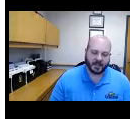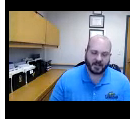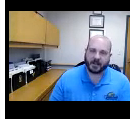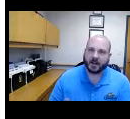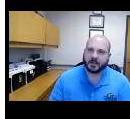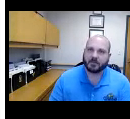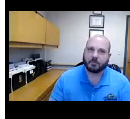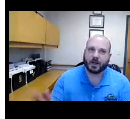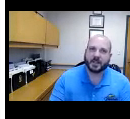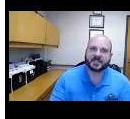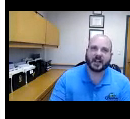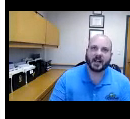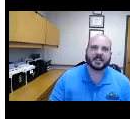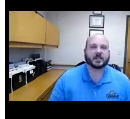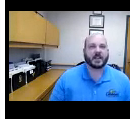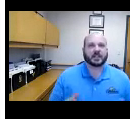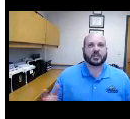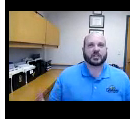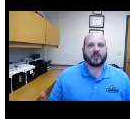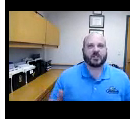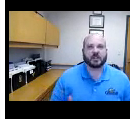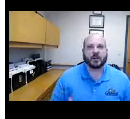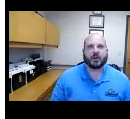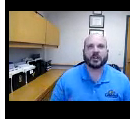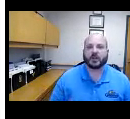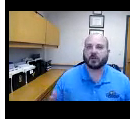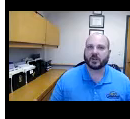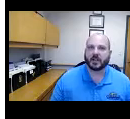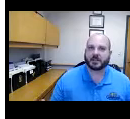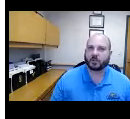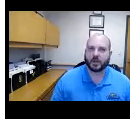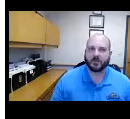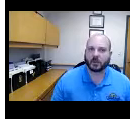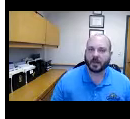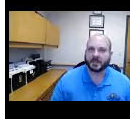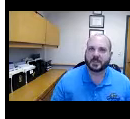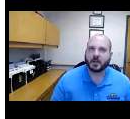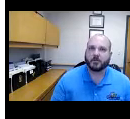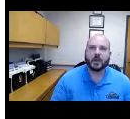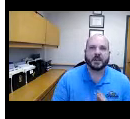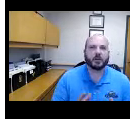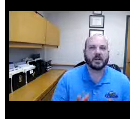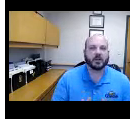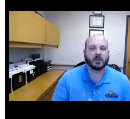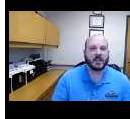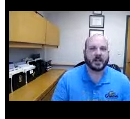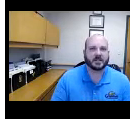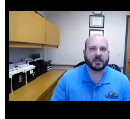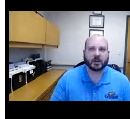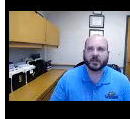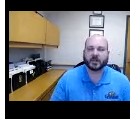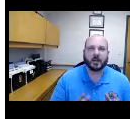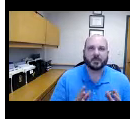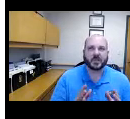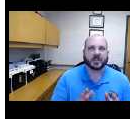on this slide is looking at the shift in COVID over the last 24 months. We know in the early days